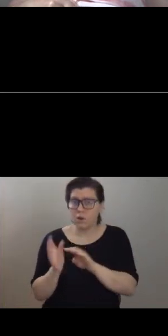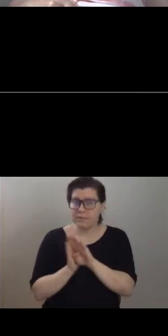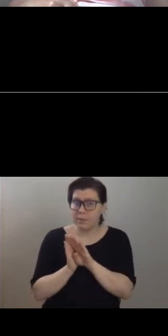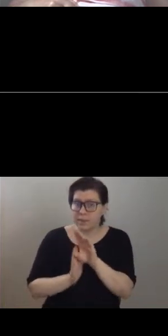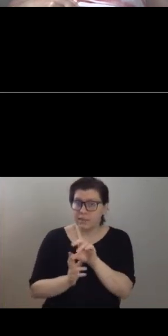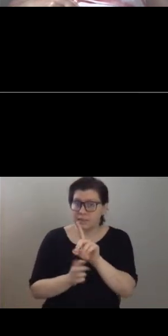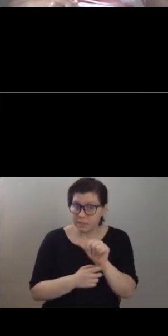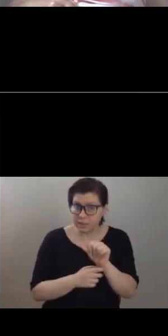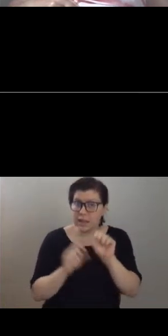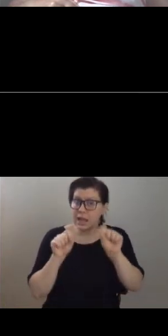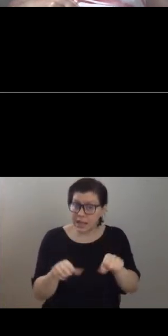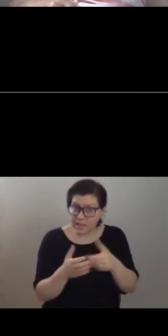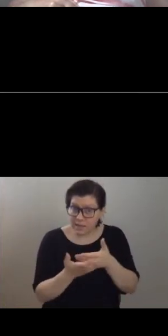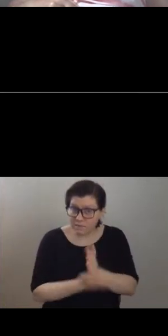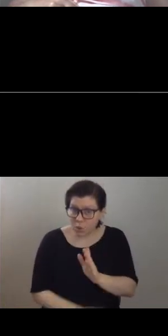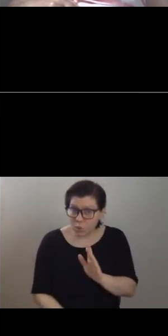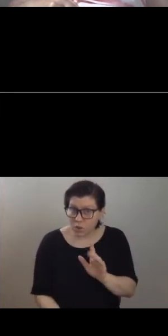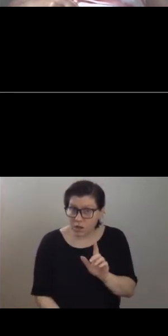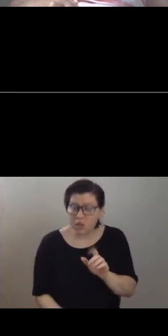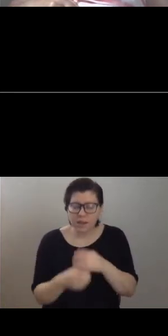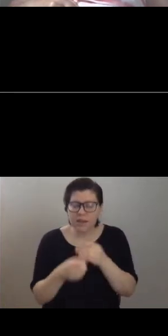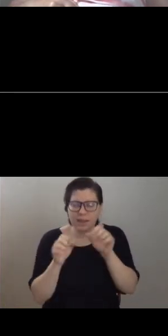disability, vote?